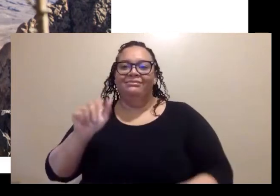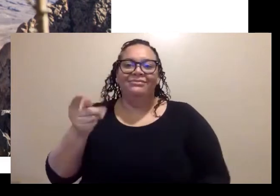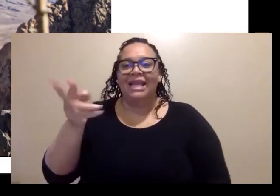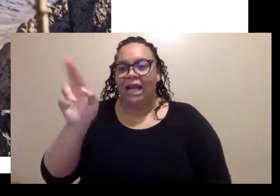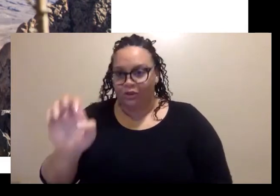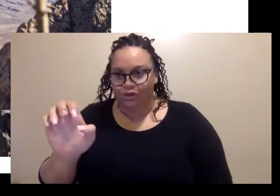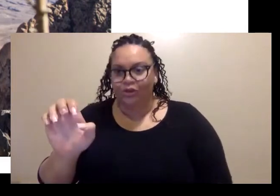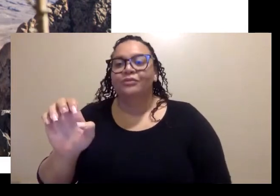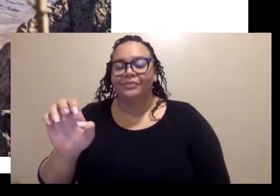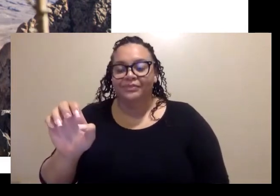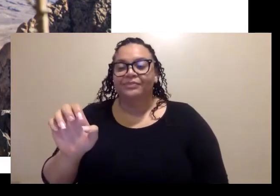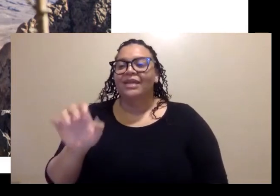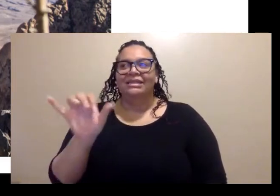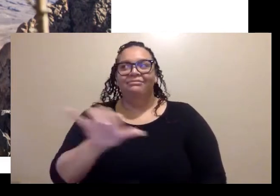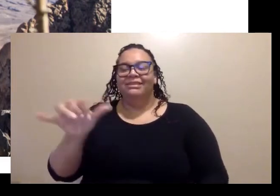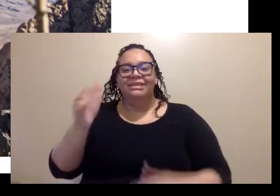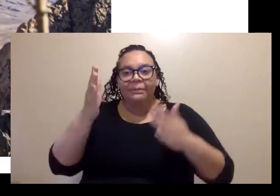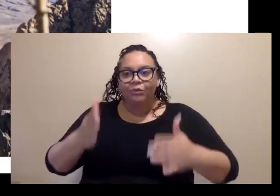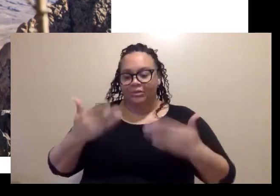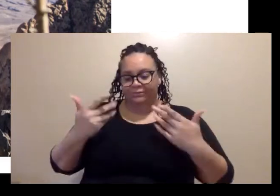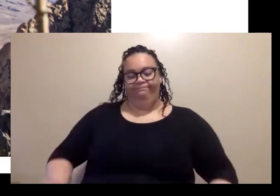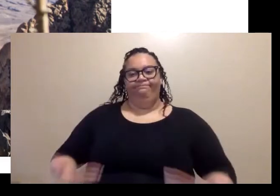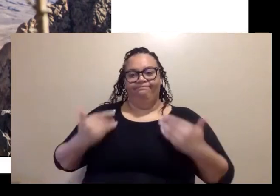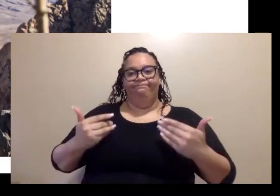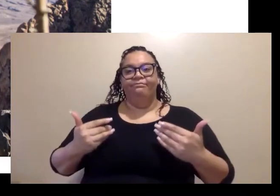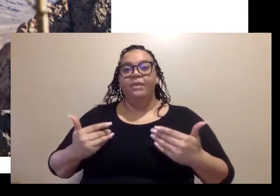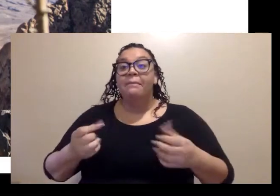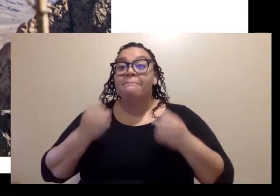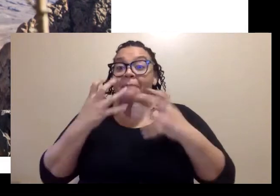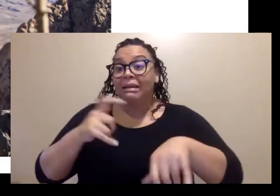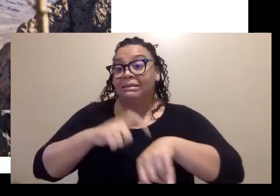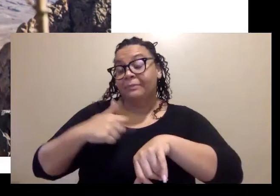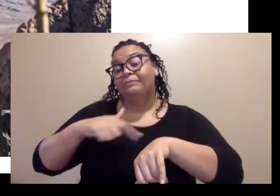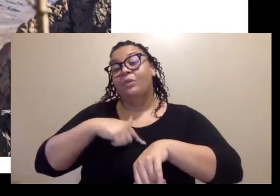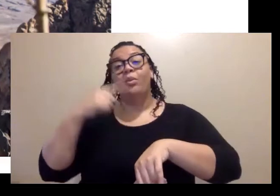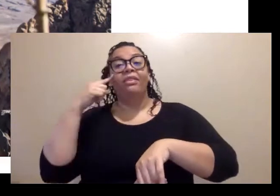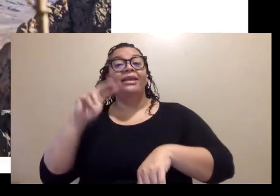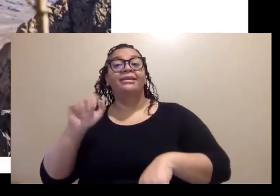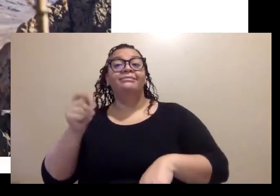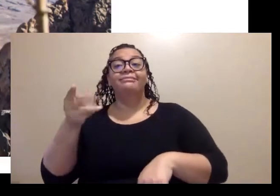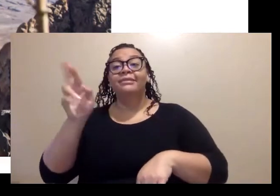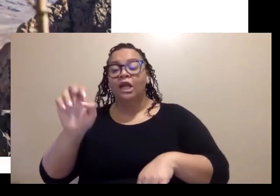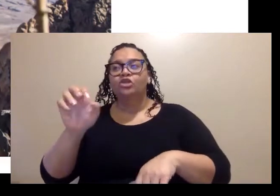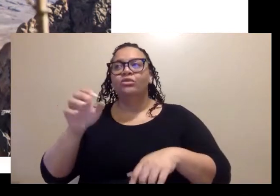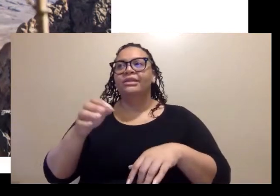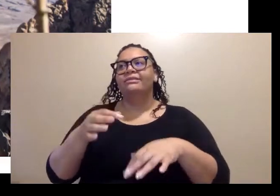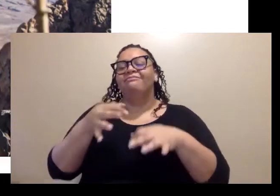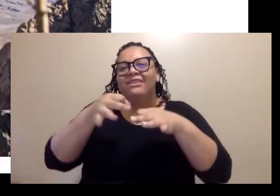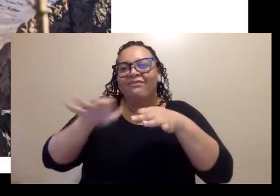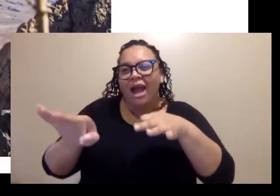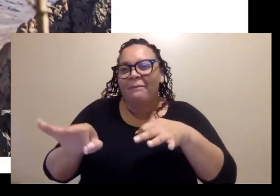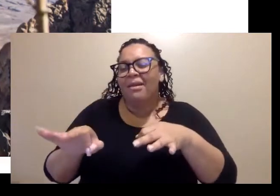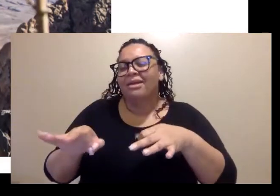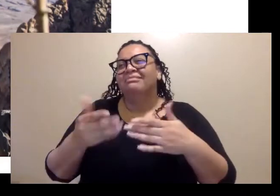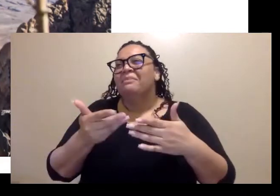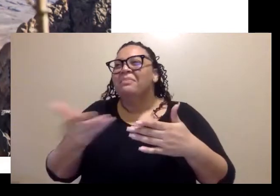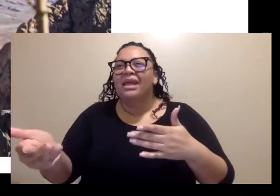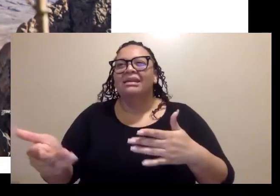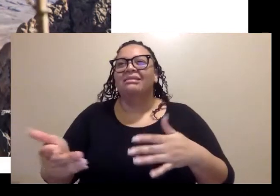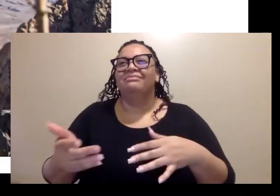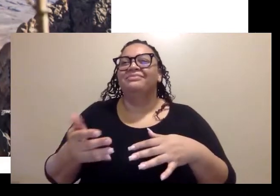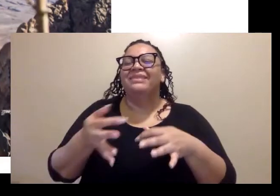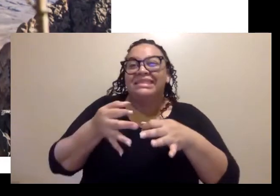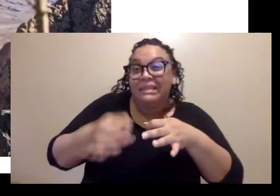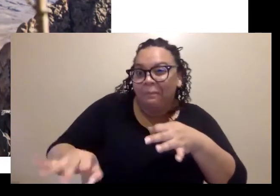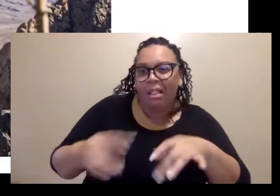doing, right? A lot of the times we think that nature is defined as something specific, and that's not necessarily it. And so